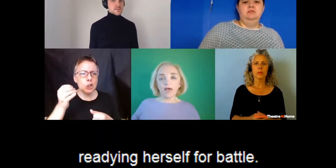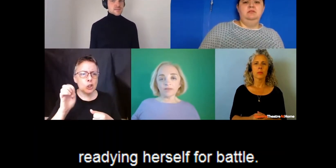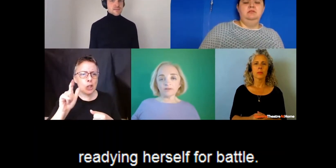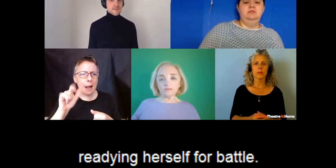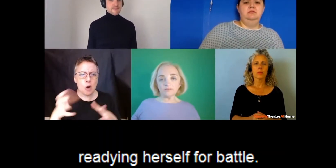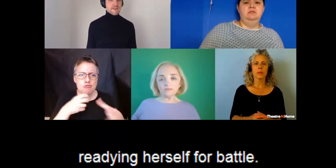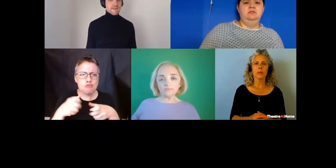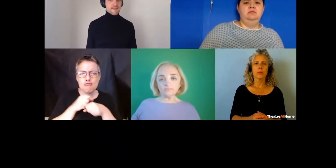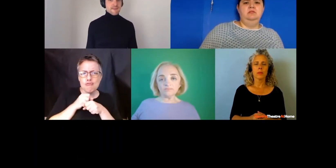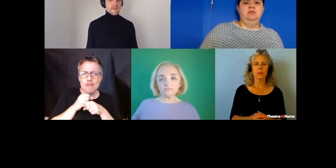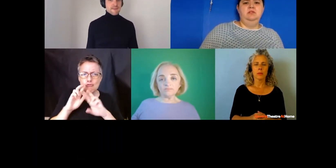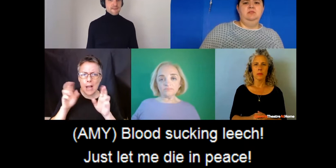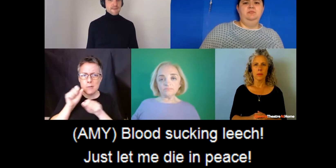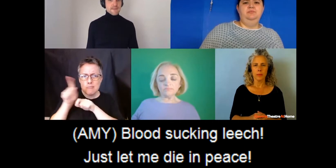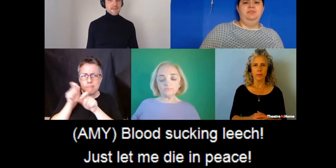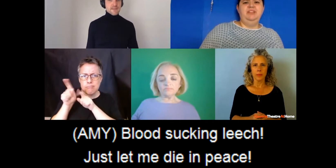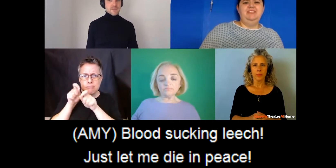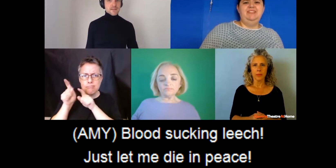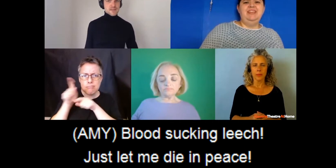for battle.